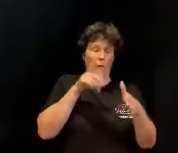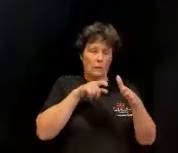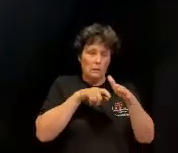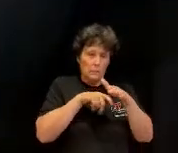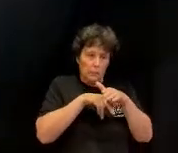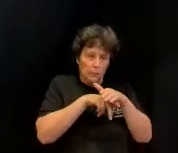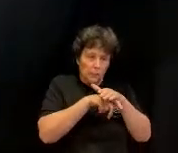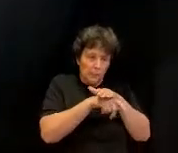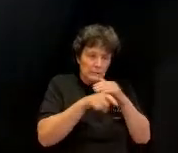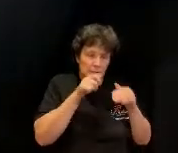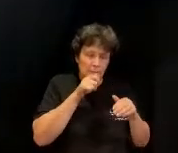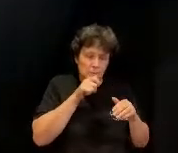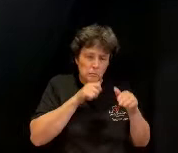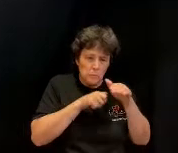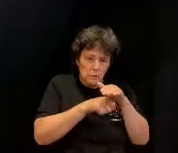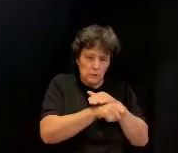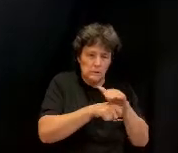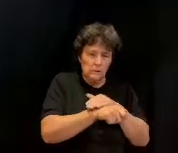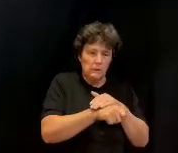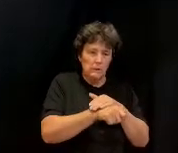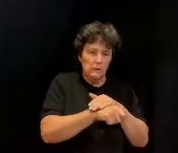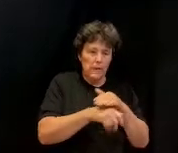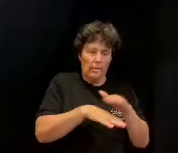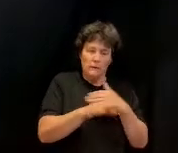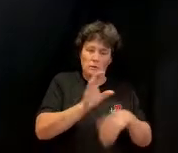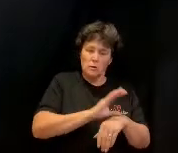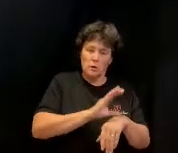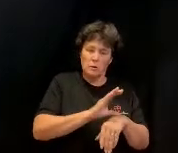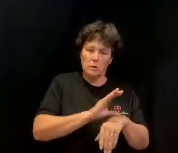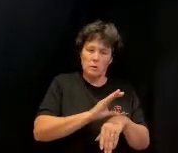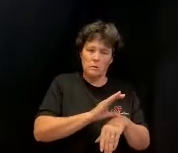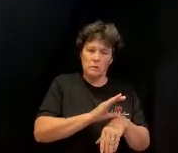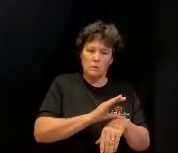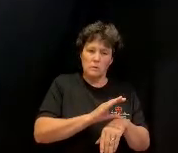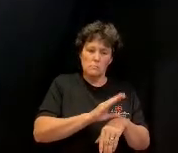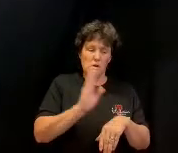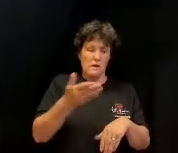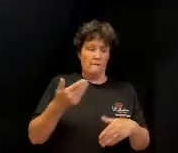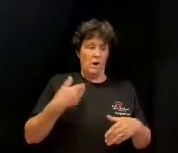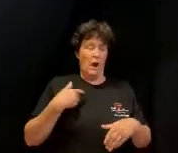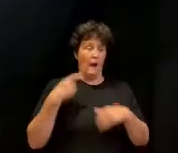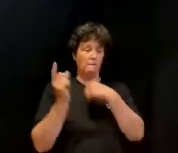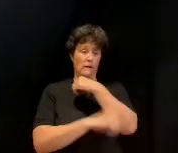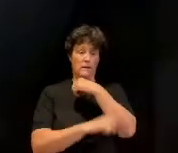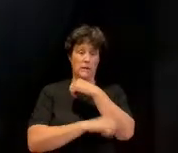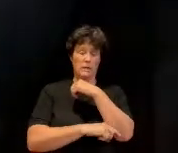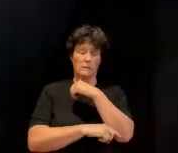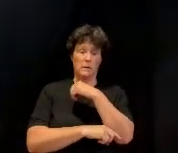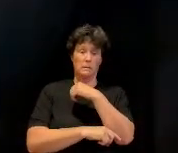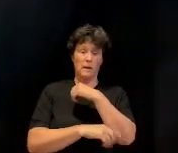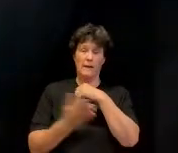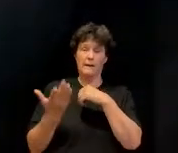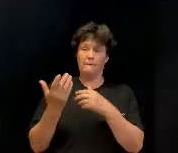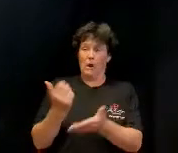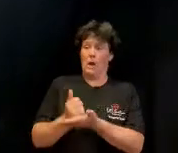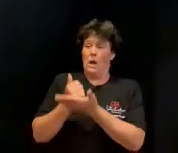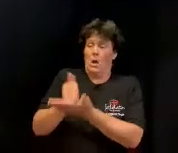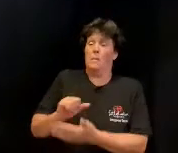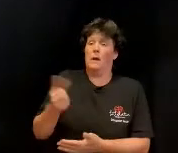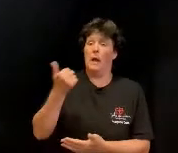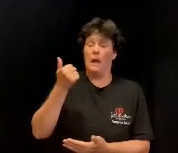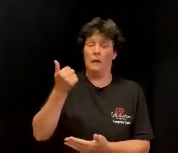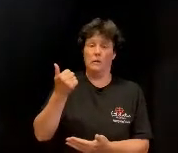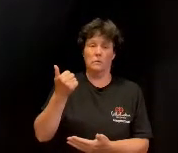now we won't have biblical discipline anymore. We won't have believers confronting other believers in love and doing what we need to do because we don't want to